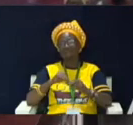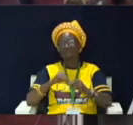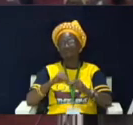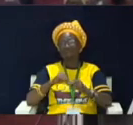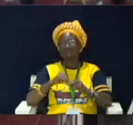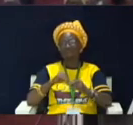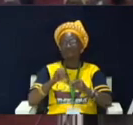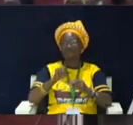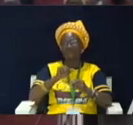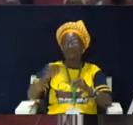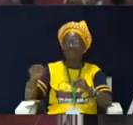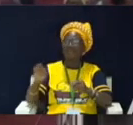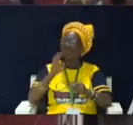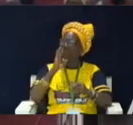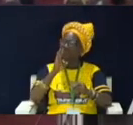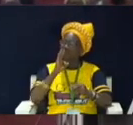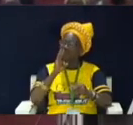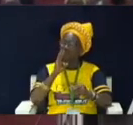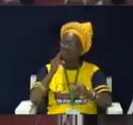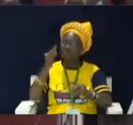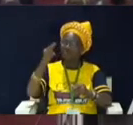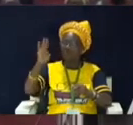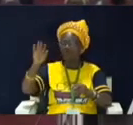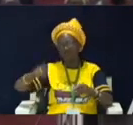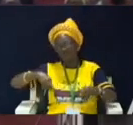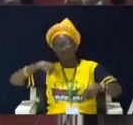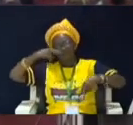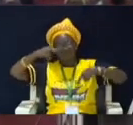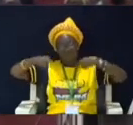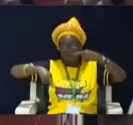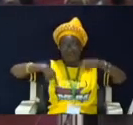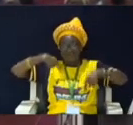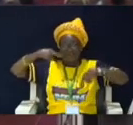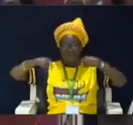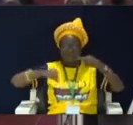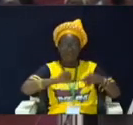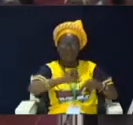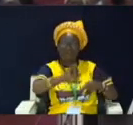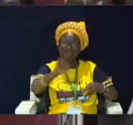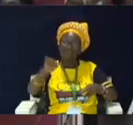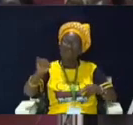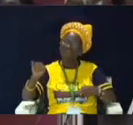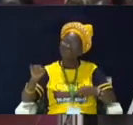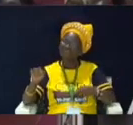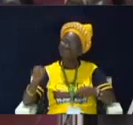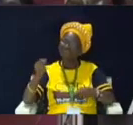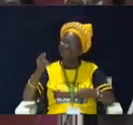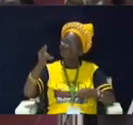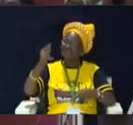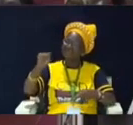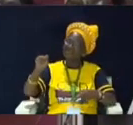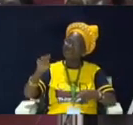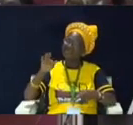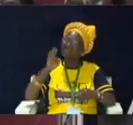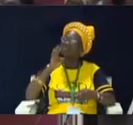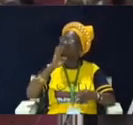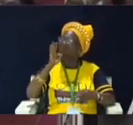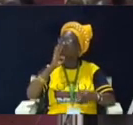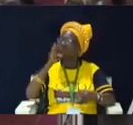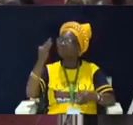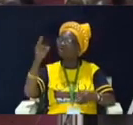A meal of rejoicing, a meal of